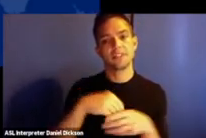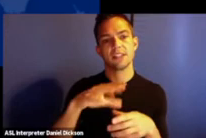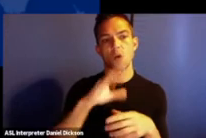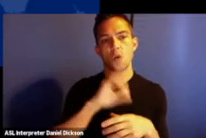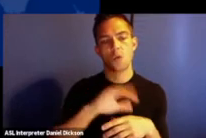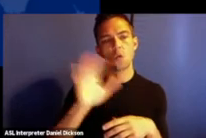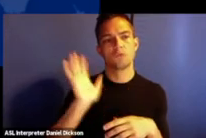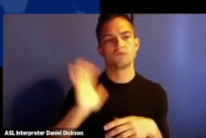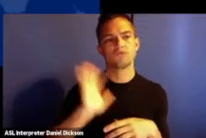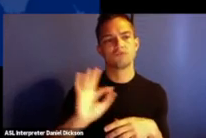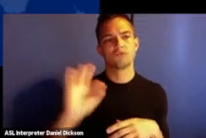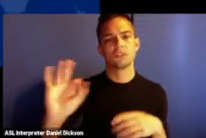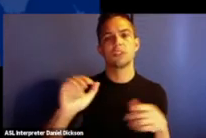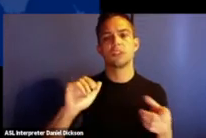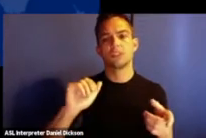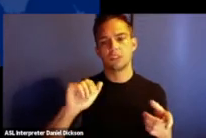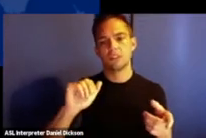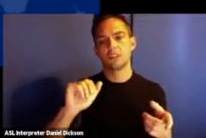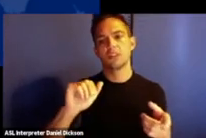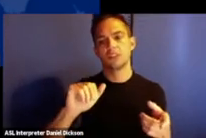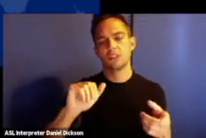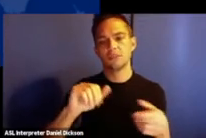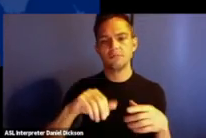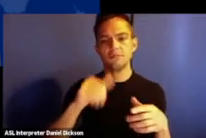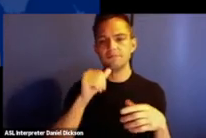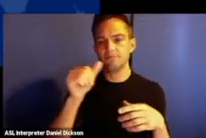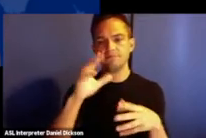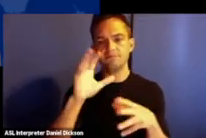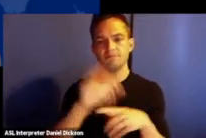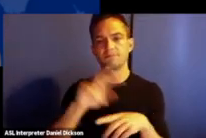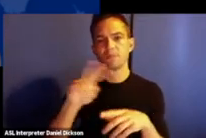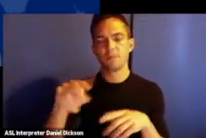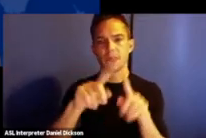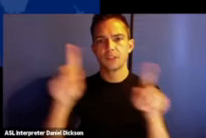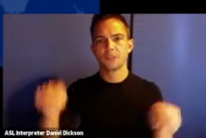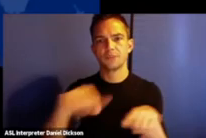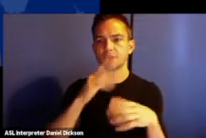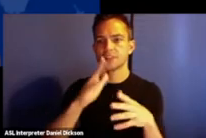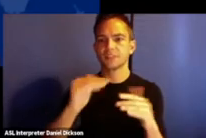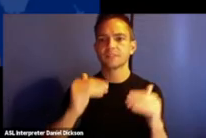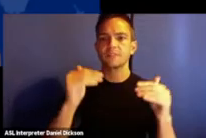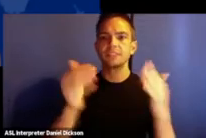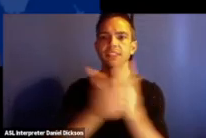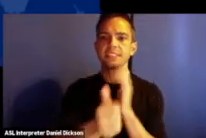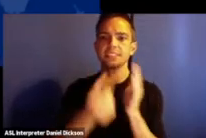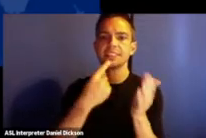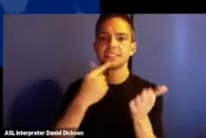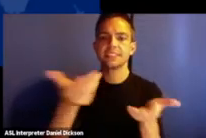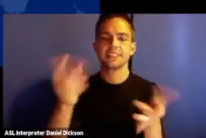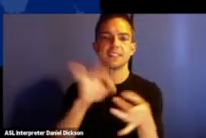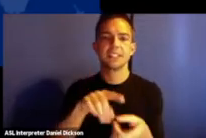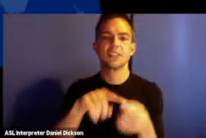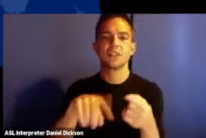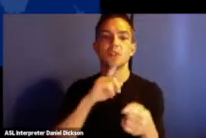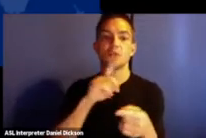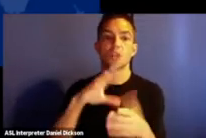we just really give learning boards and say, point to the cat on the screen. And we're not really advancing our skills to say anything of like true